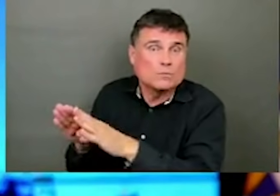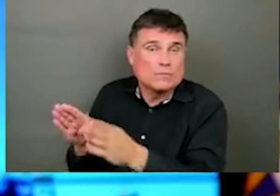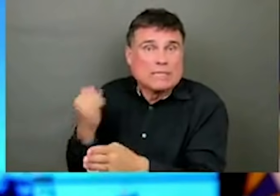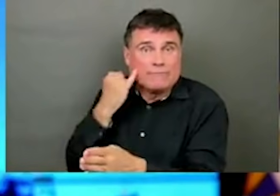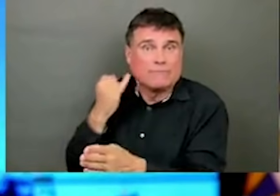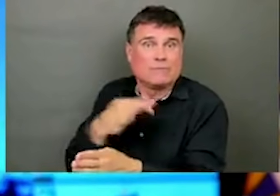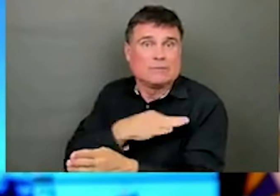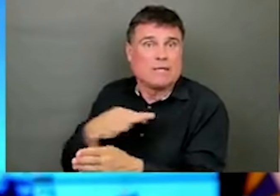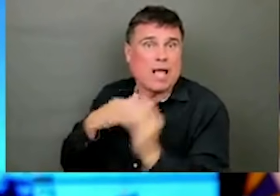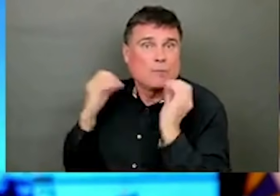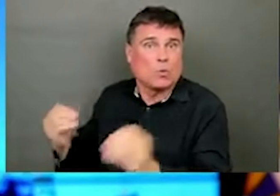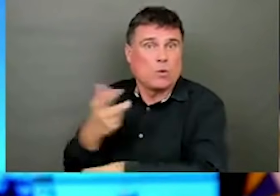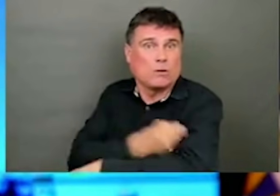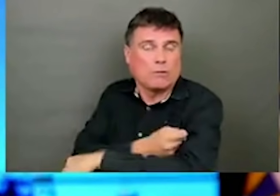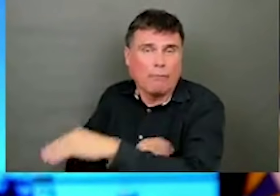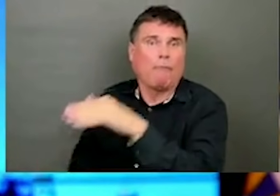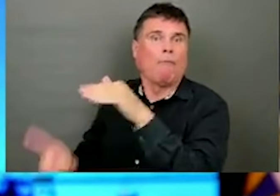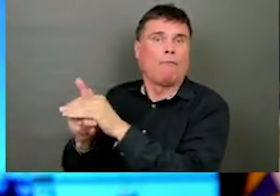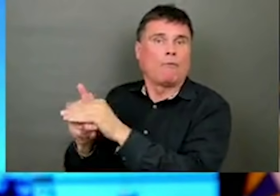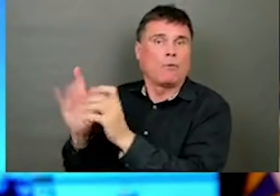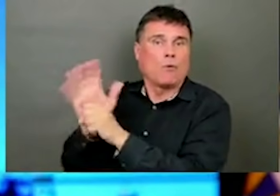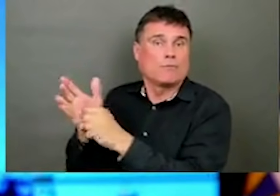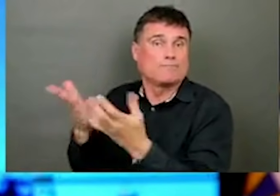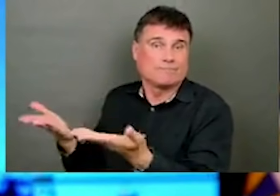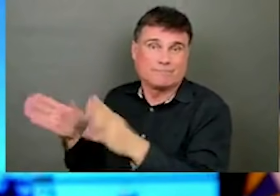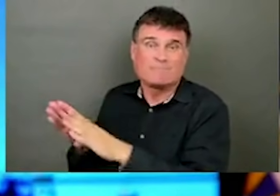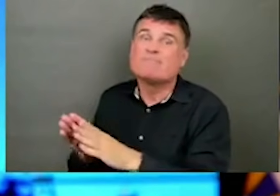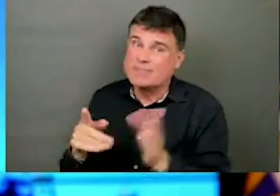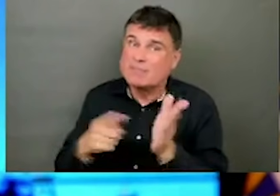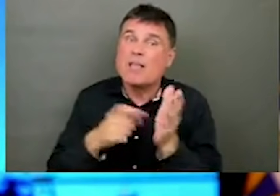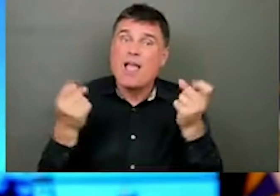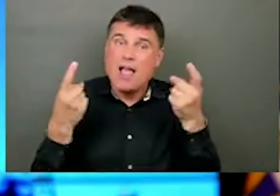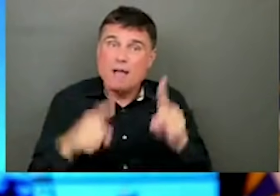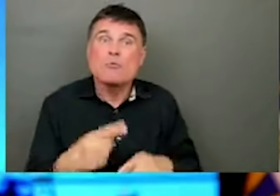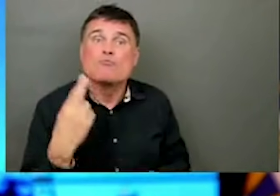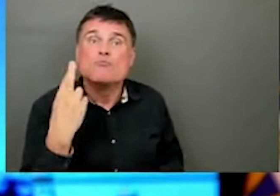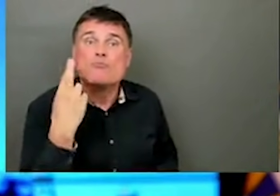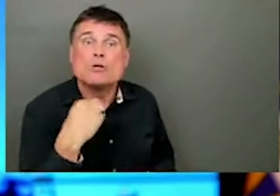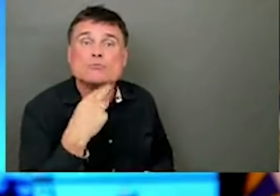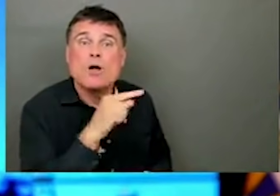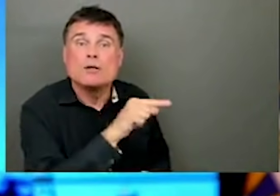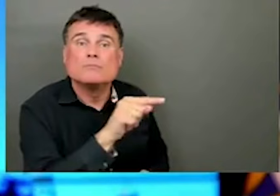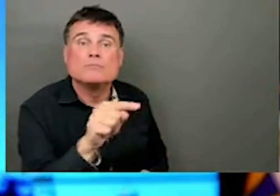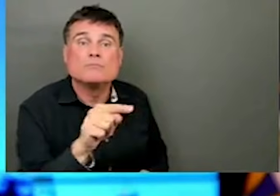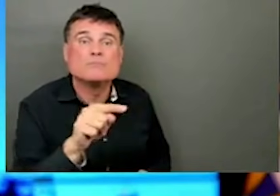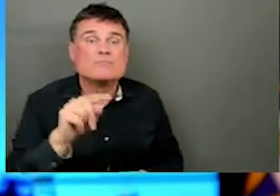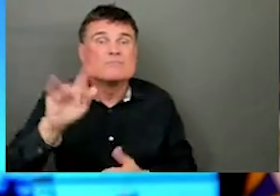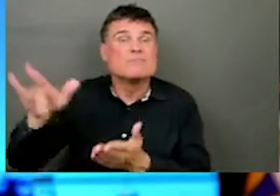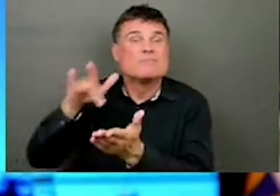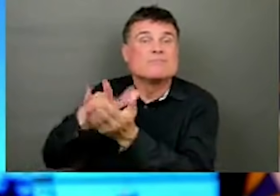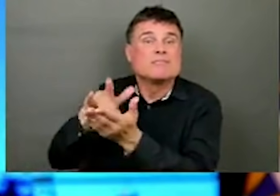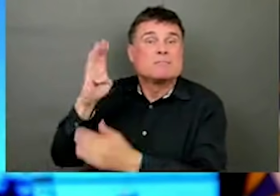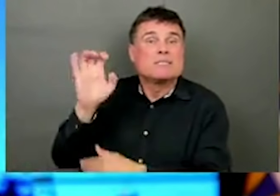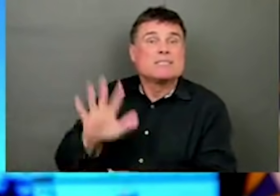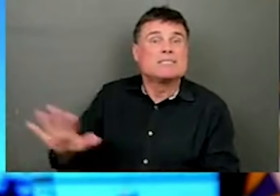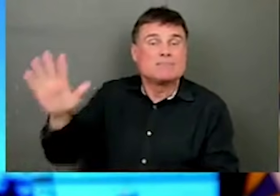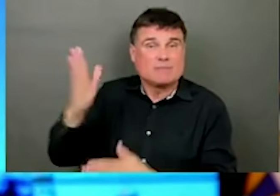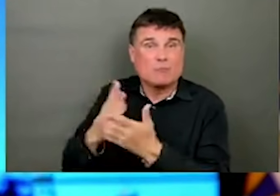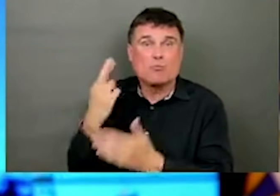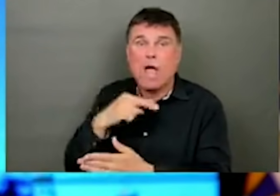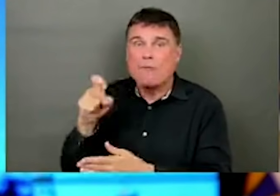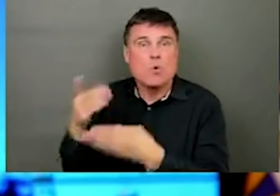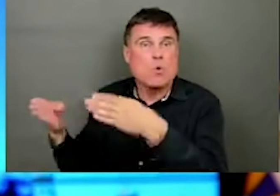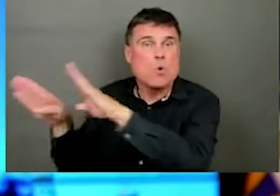as I mentioned, in places like some of the restaurants, etc., in the central Okanagan. So these are business decisions that they need to